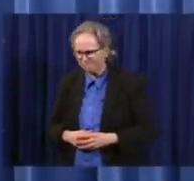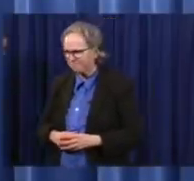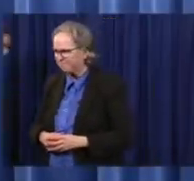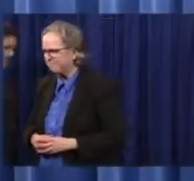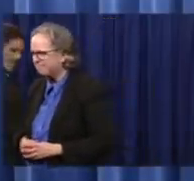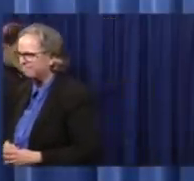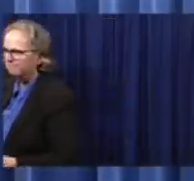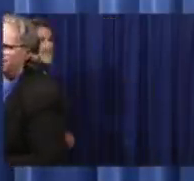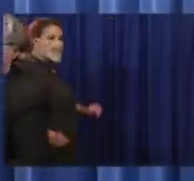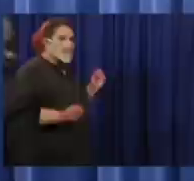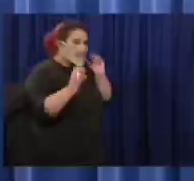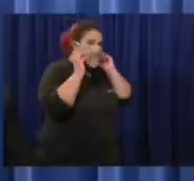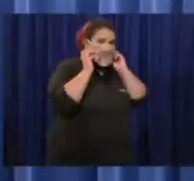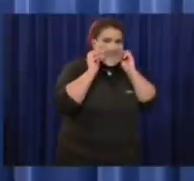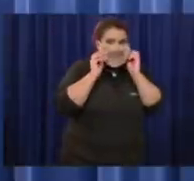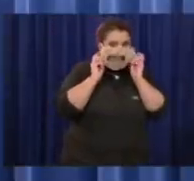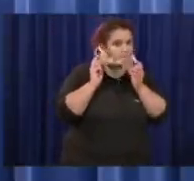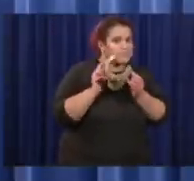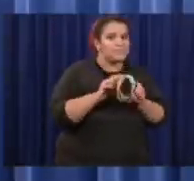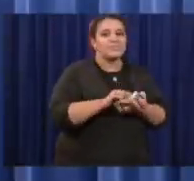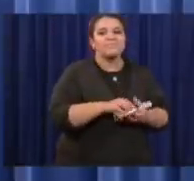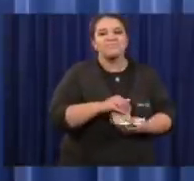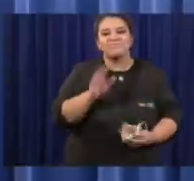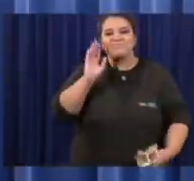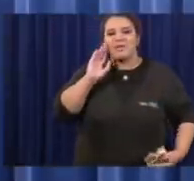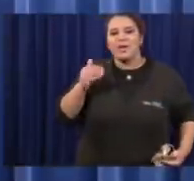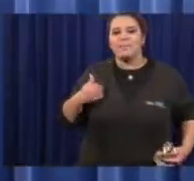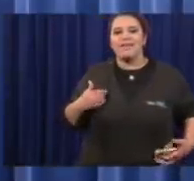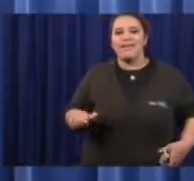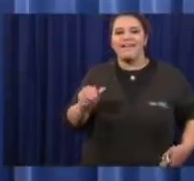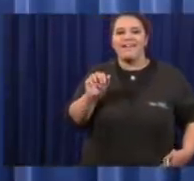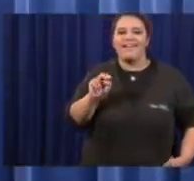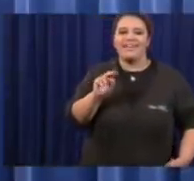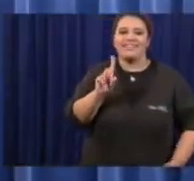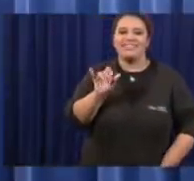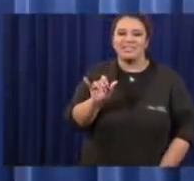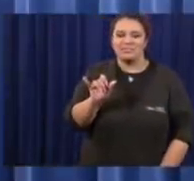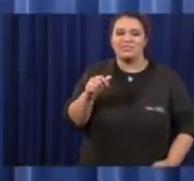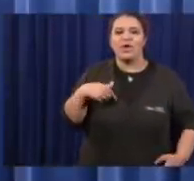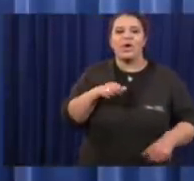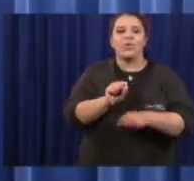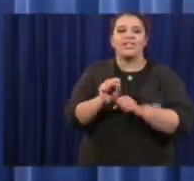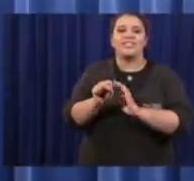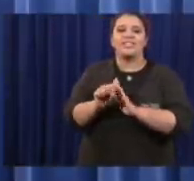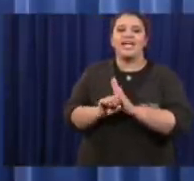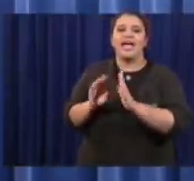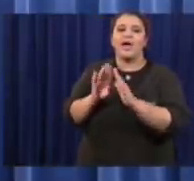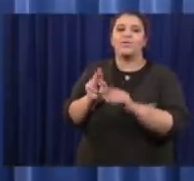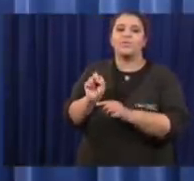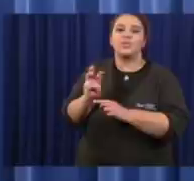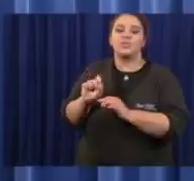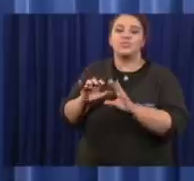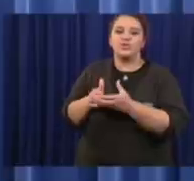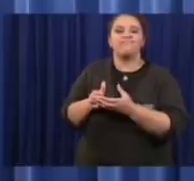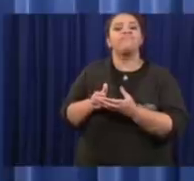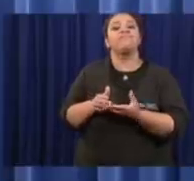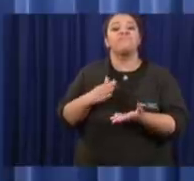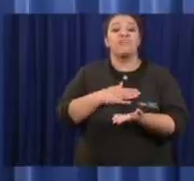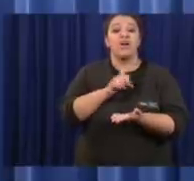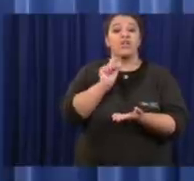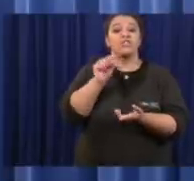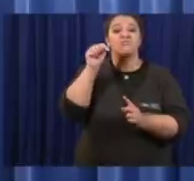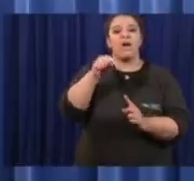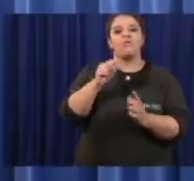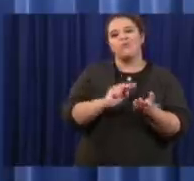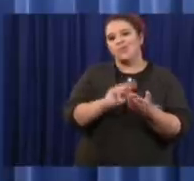Hi, Governor. Andy Chow with Ohio Public Radio and Television State House News Bureau. I wanted to talk about nursing homes and the issue of people who